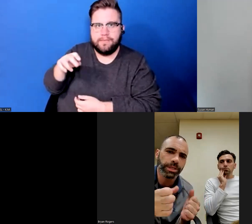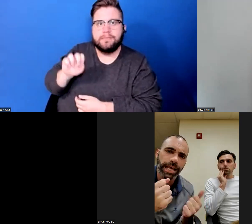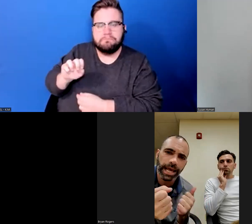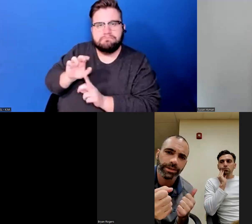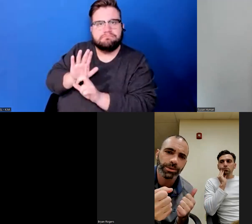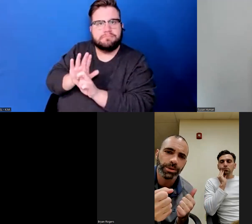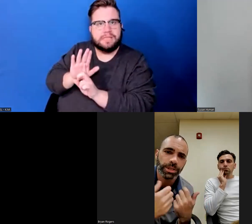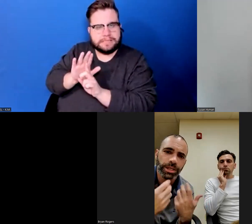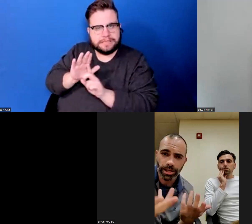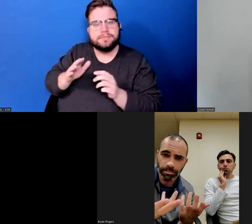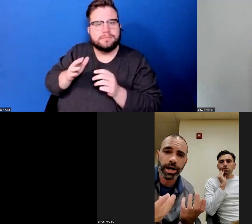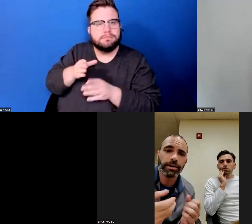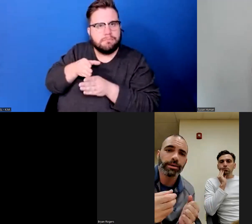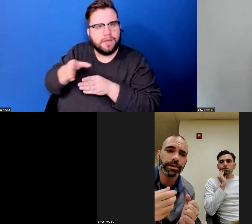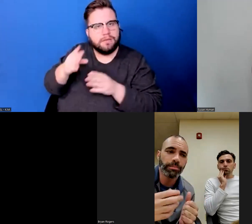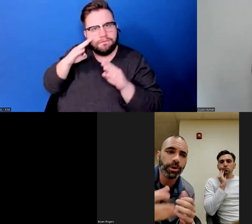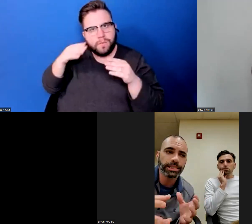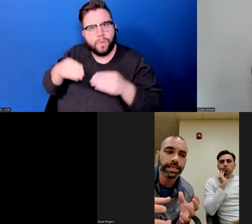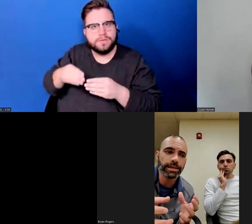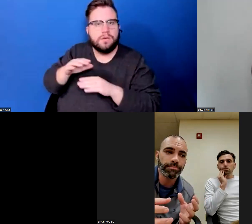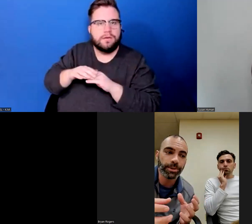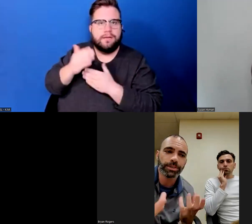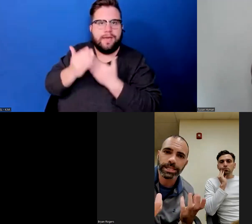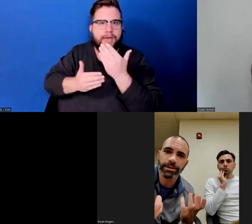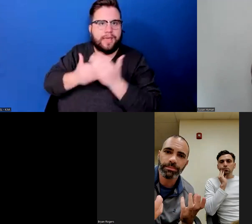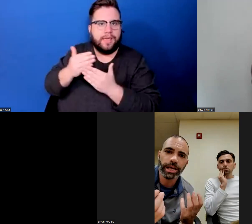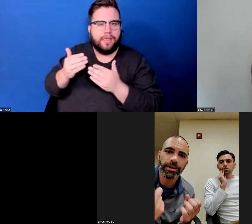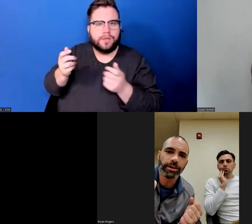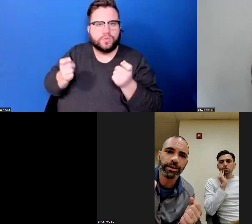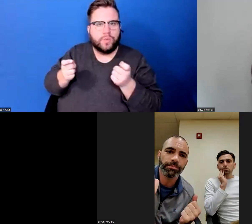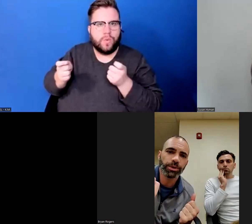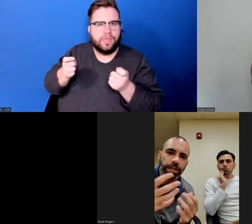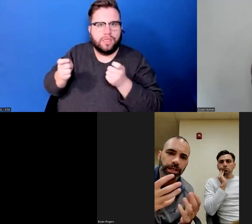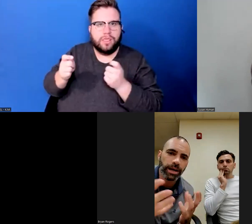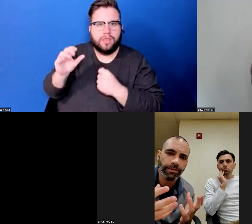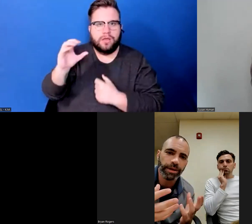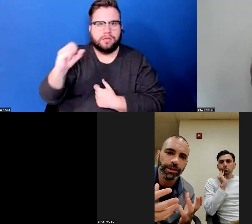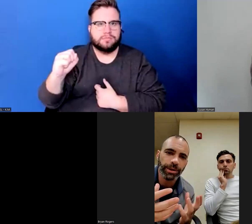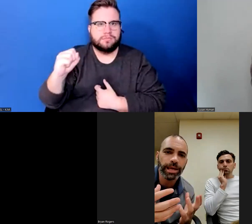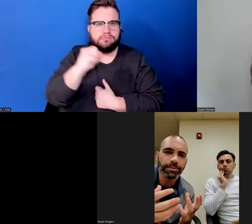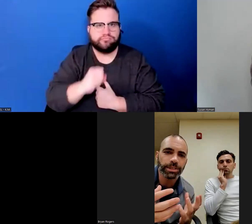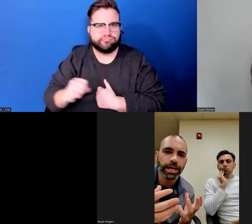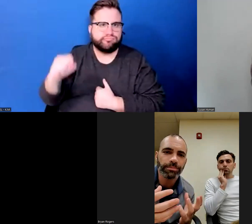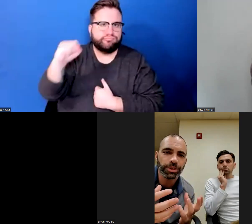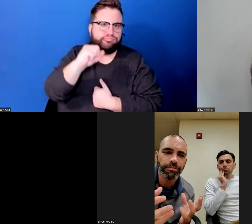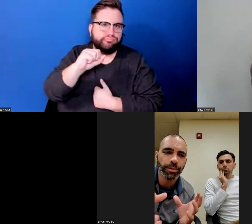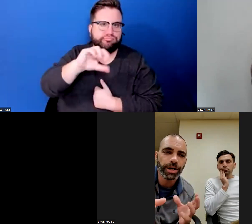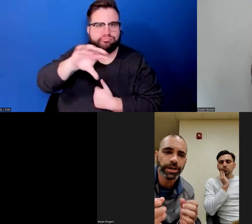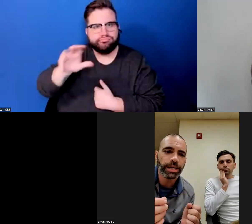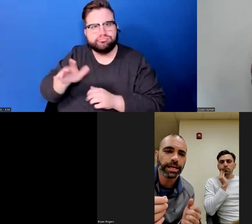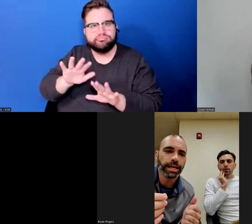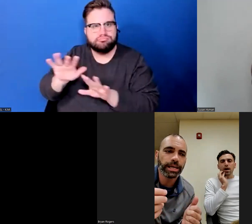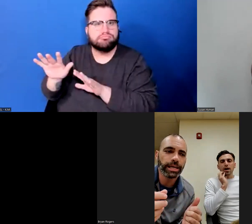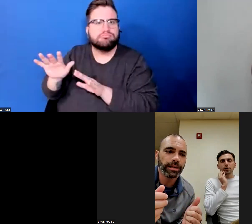people needing hand controls, but the point is he built a simulator using kind of like a video game type